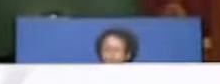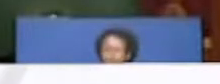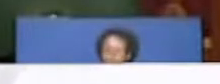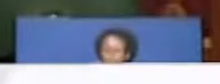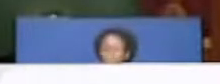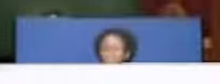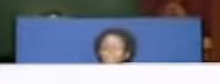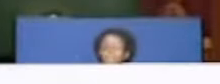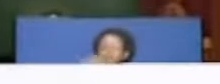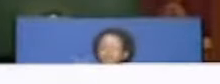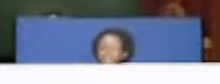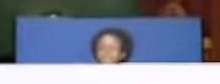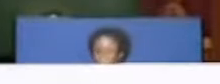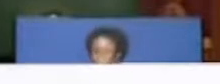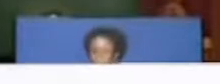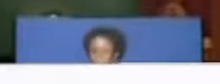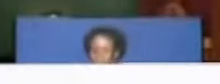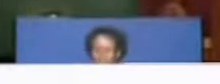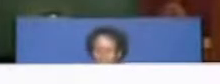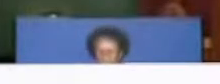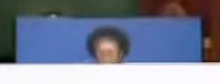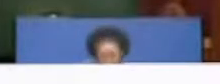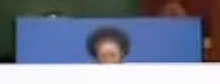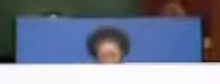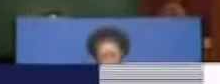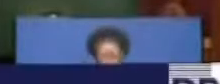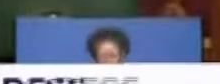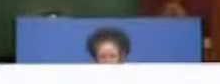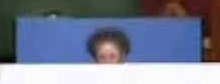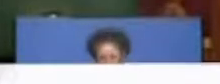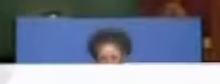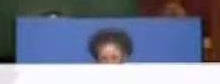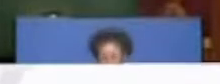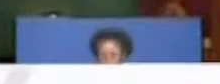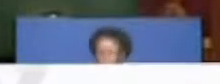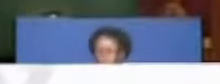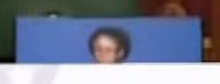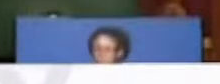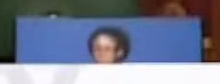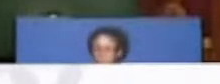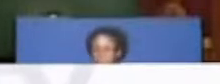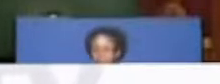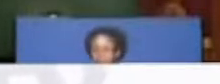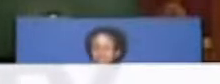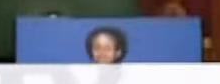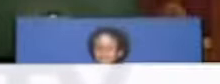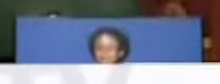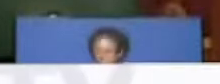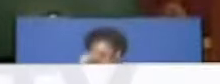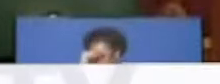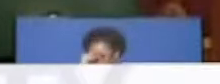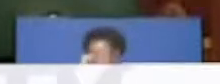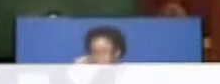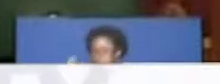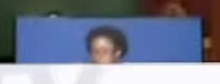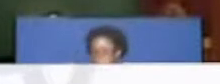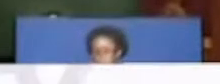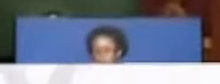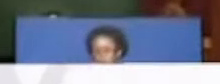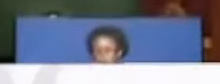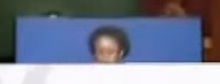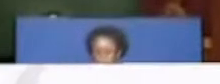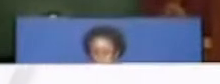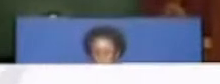economy got close to this kind of performance was in 2010, during the Grand Coalition government, when the economy hit